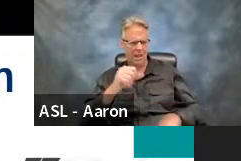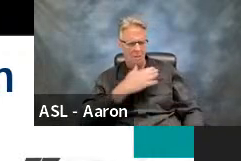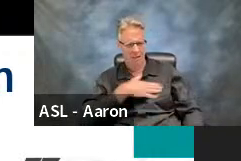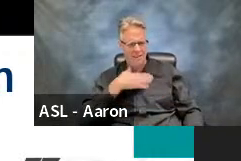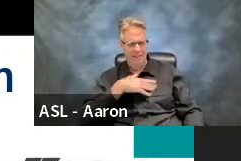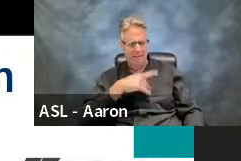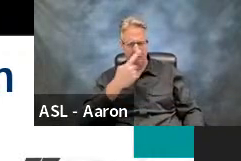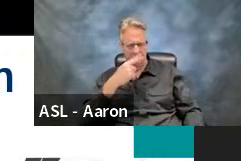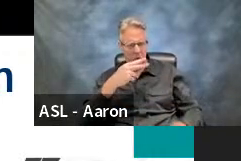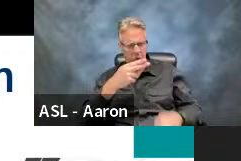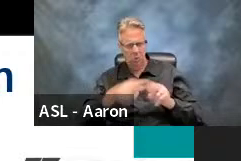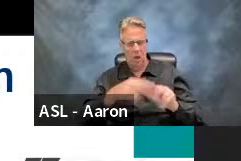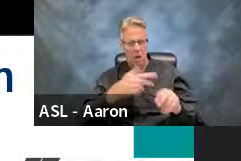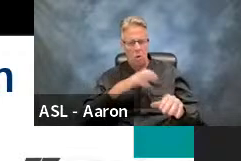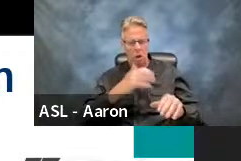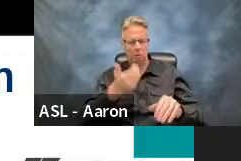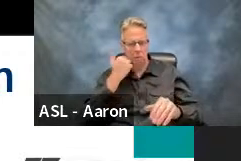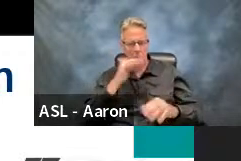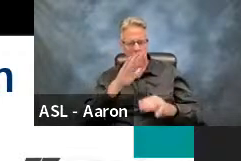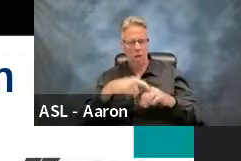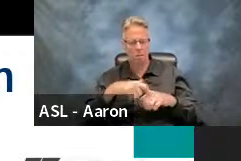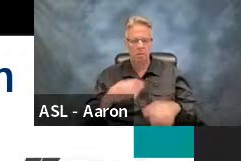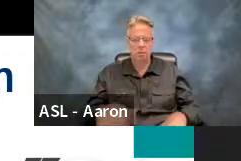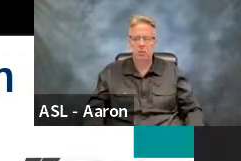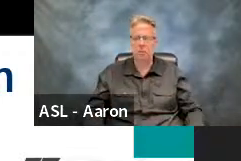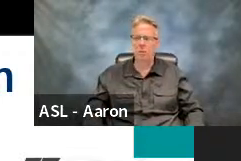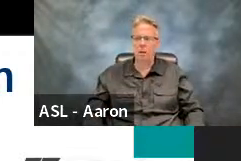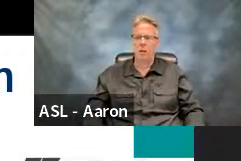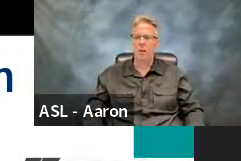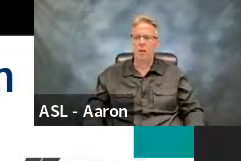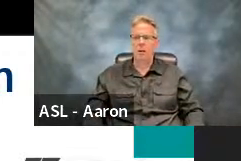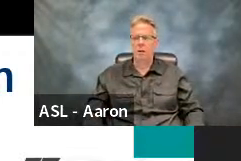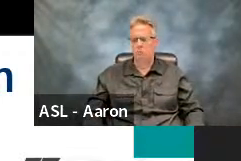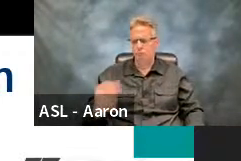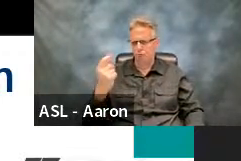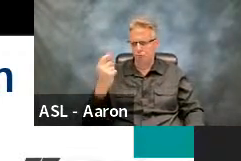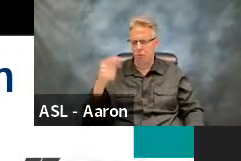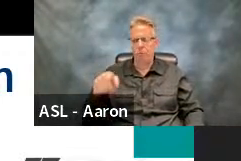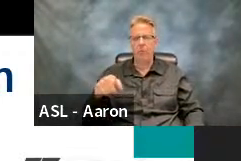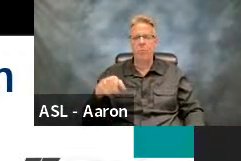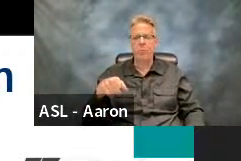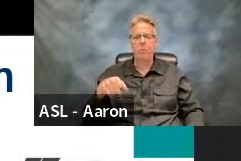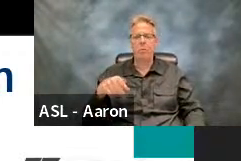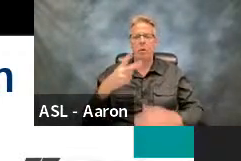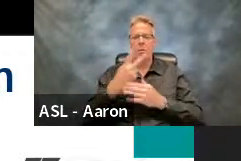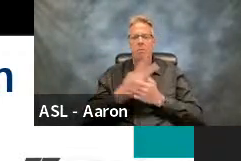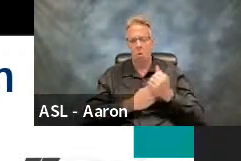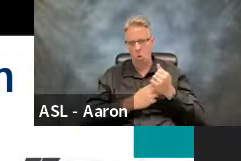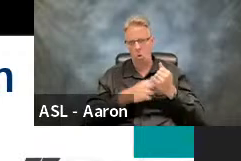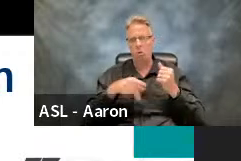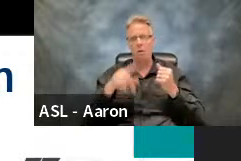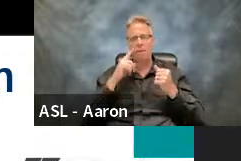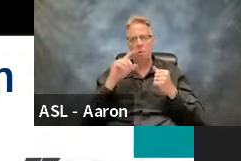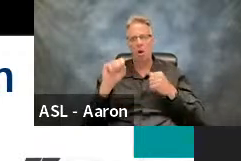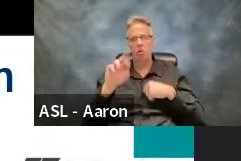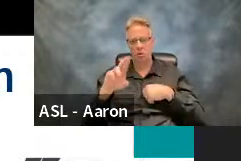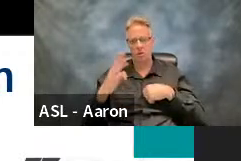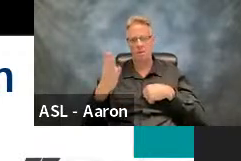Really fast though, because I don't want to hold you up. But. Yeah, both directions to